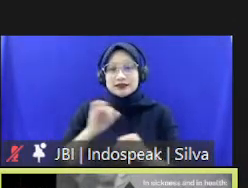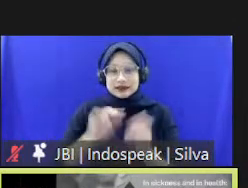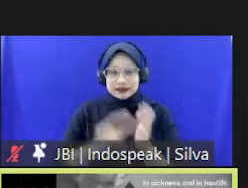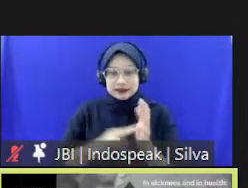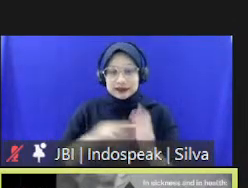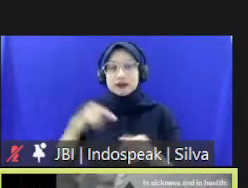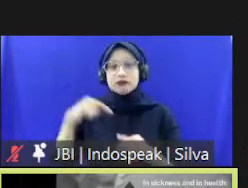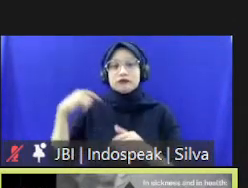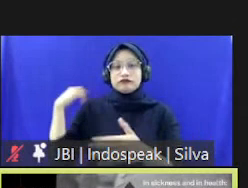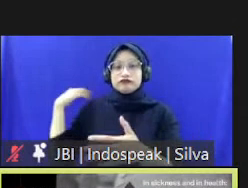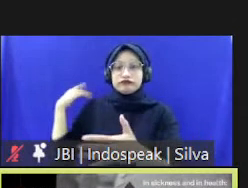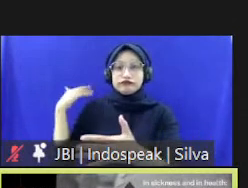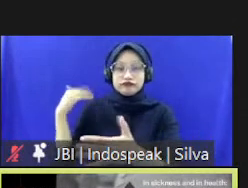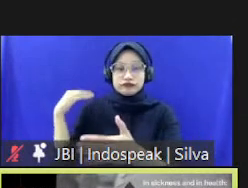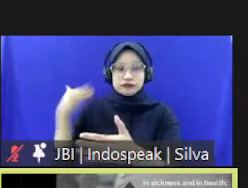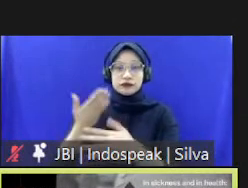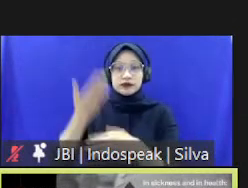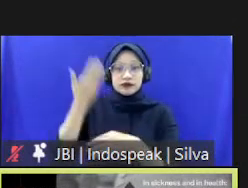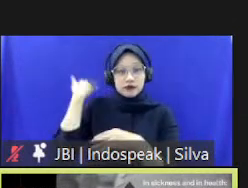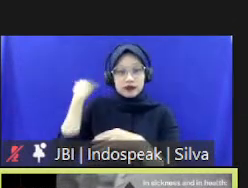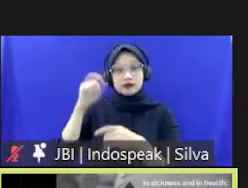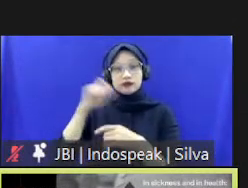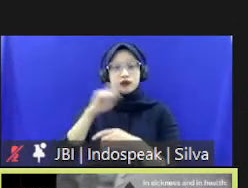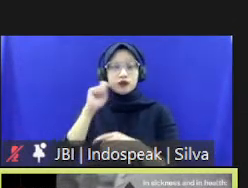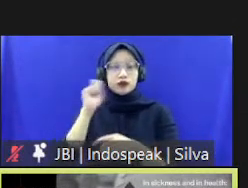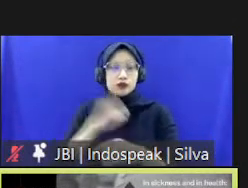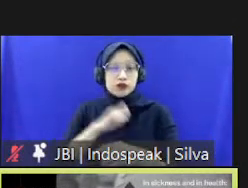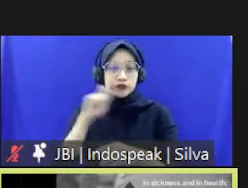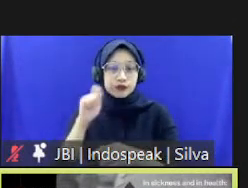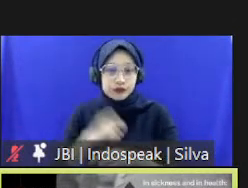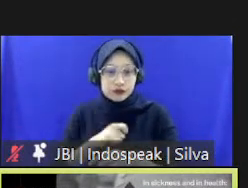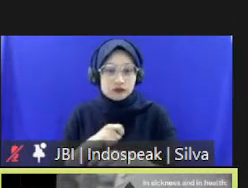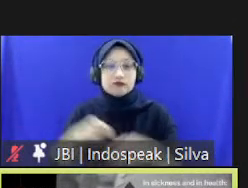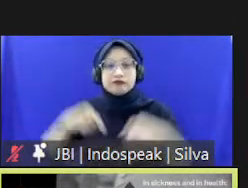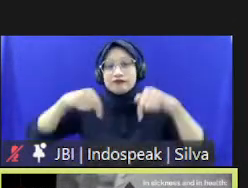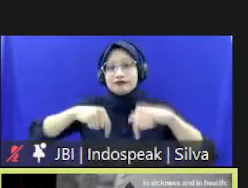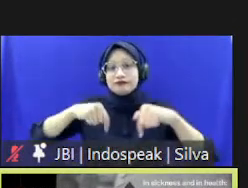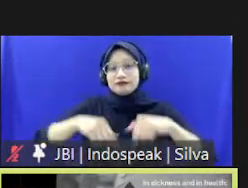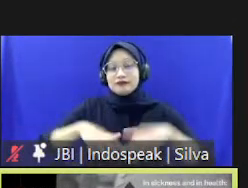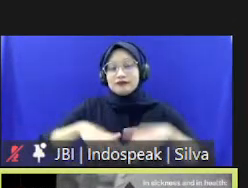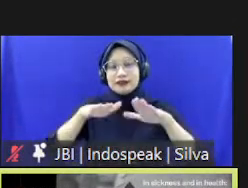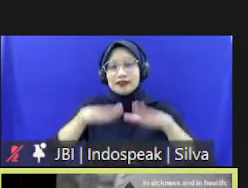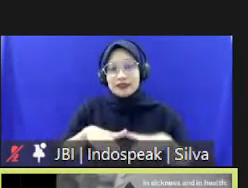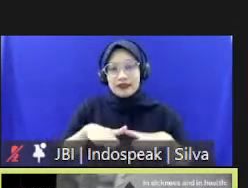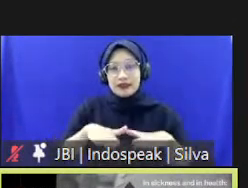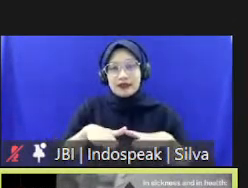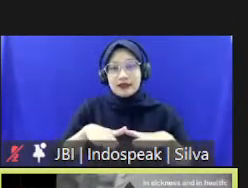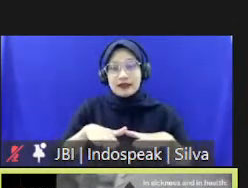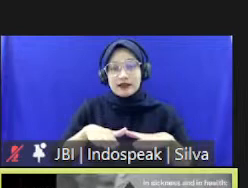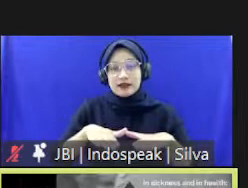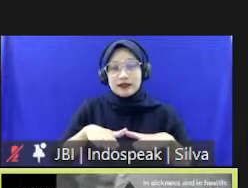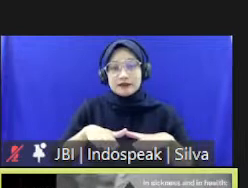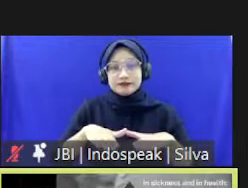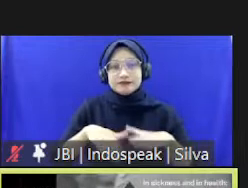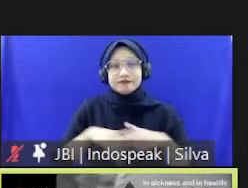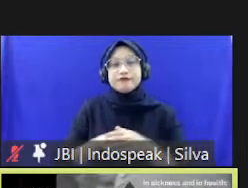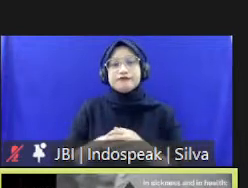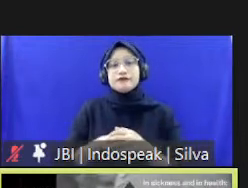and future, and acknowledge that this land from which we benefit has an ancient history that is both rich and